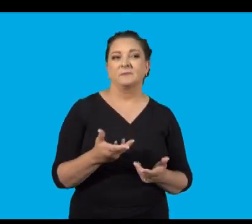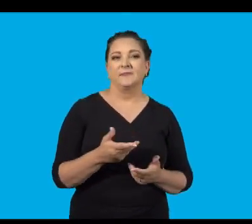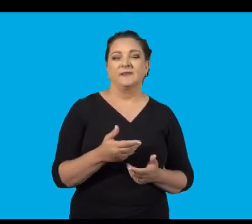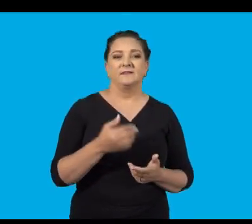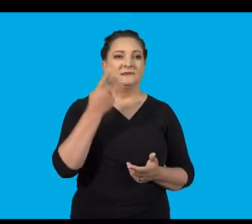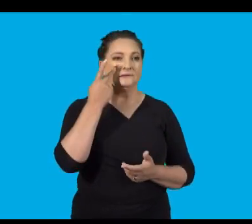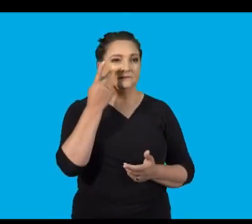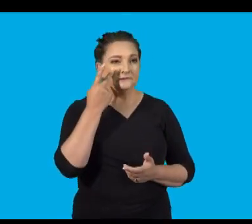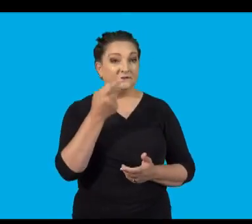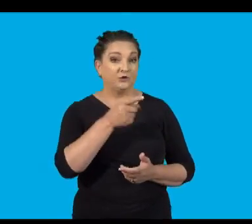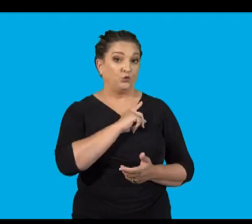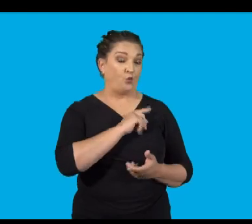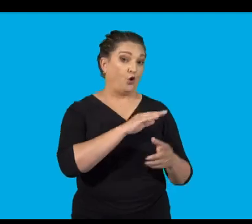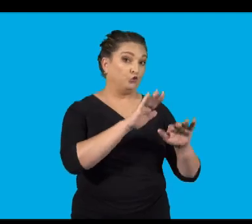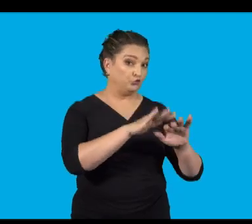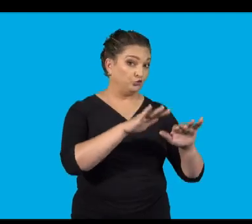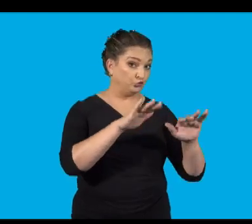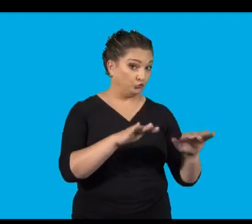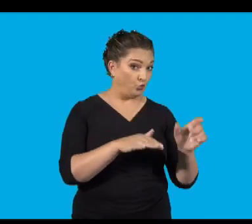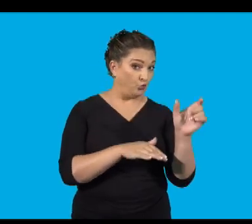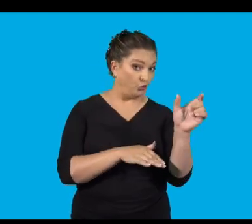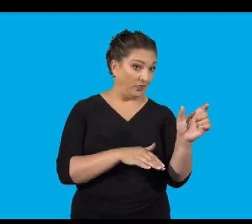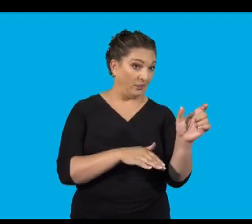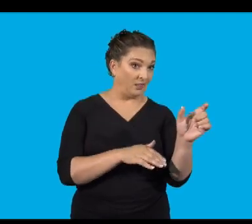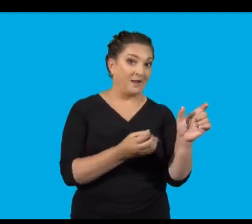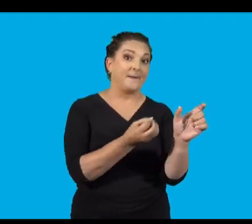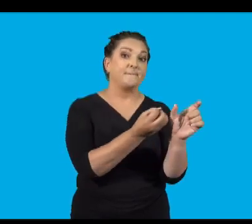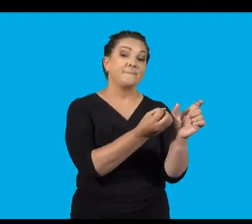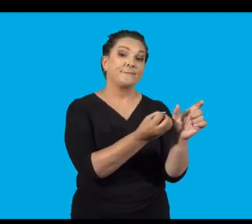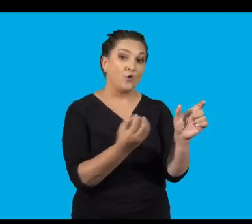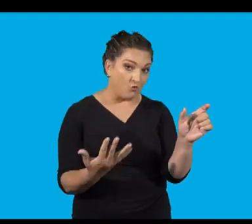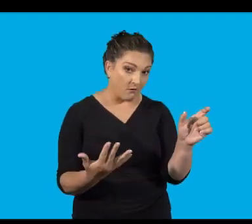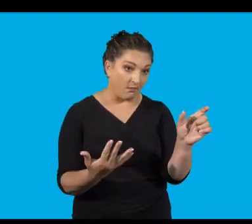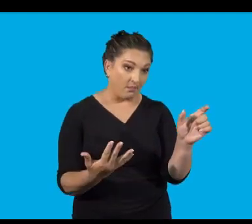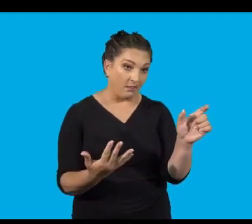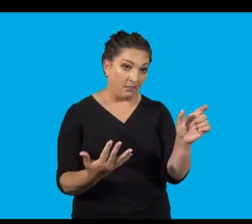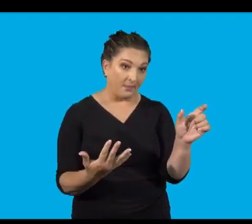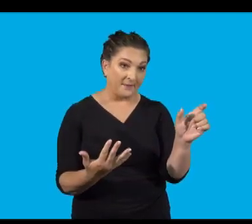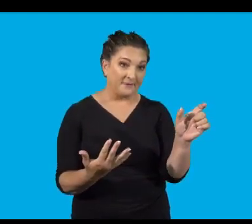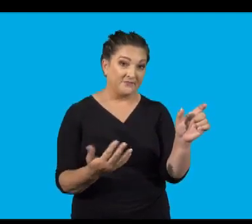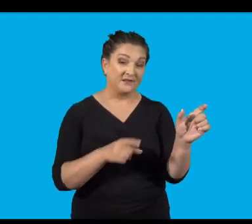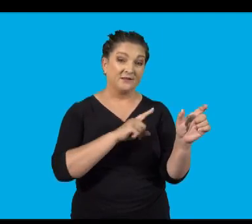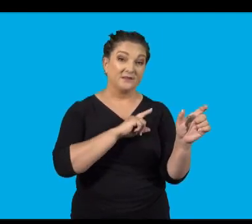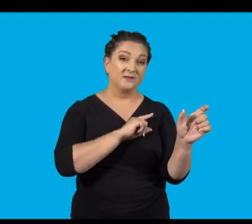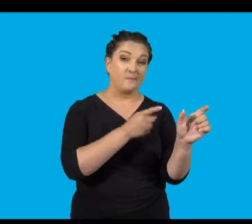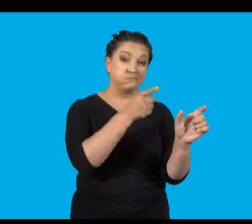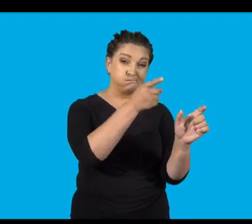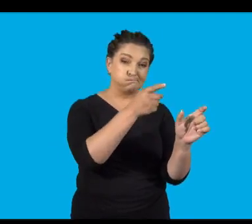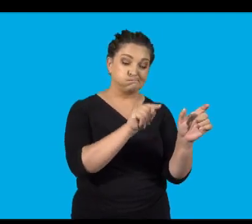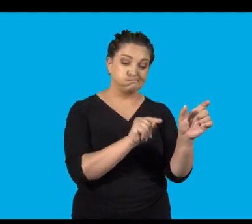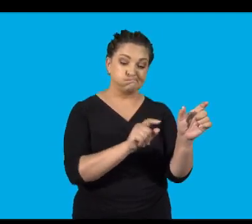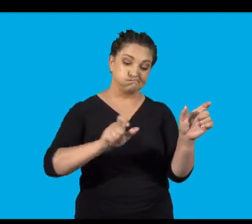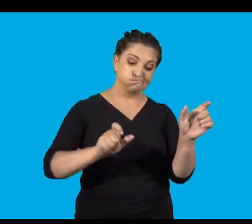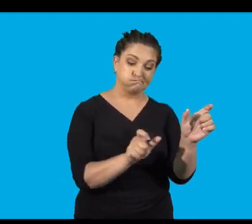right? Because can you see that your children here is plural, all right? And because it's plural,